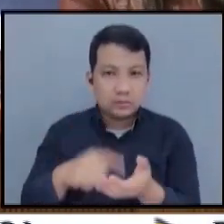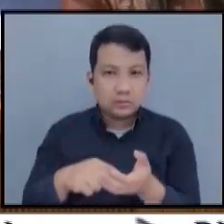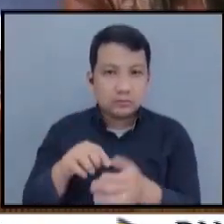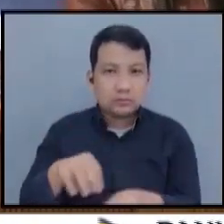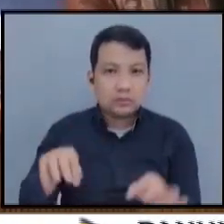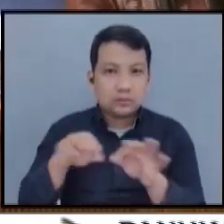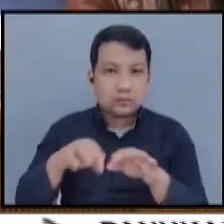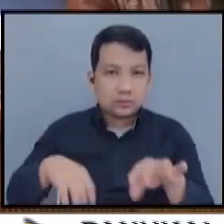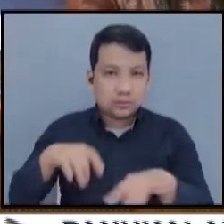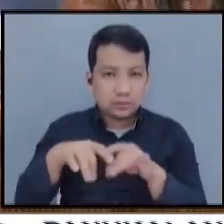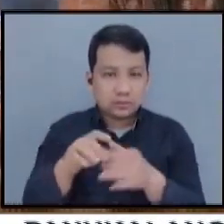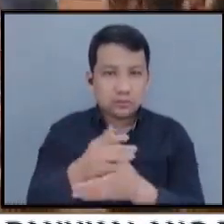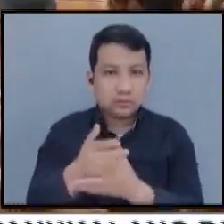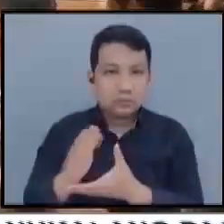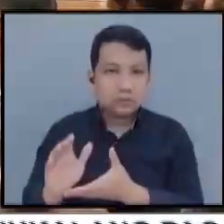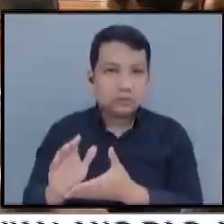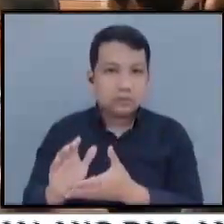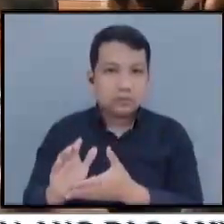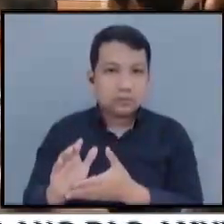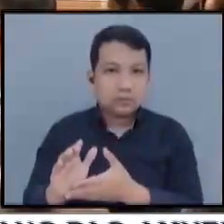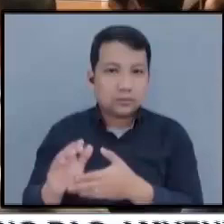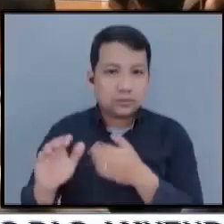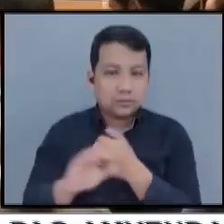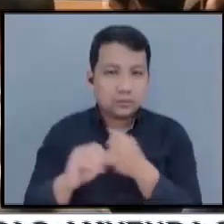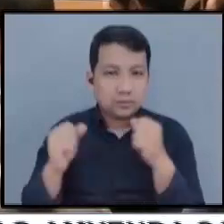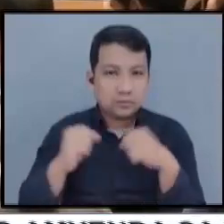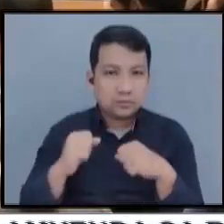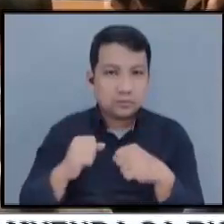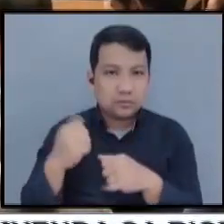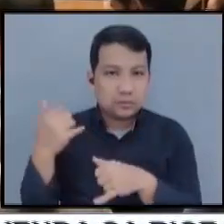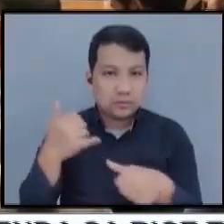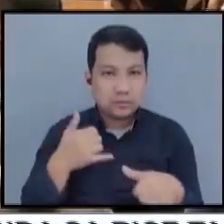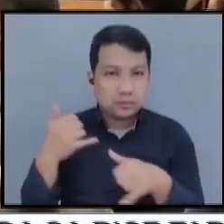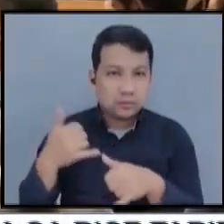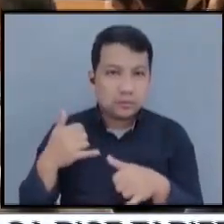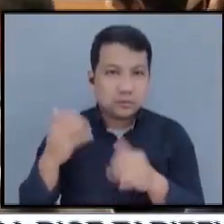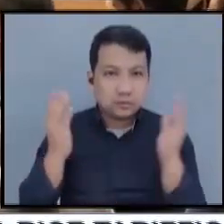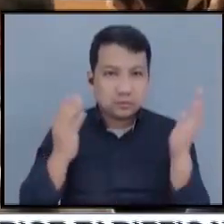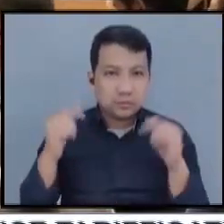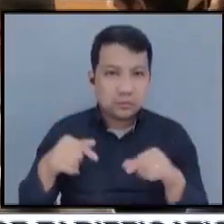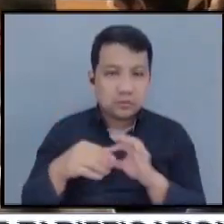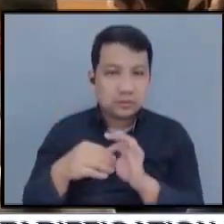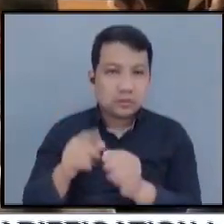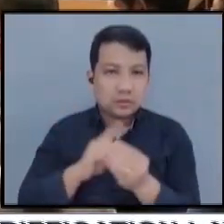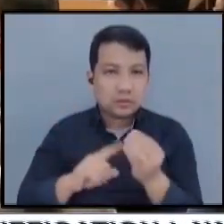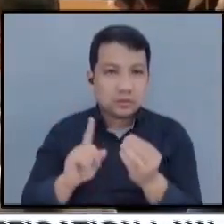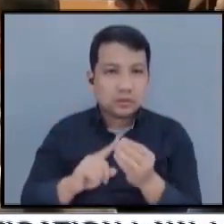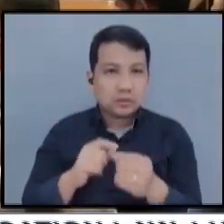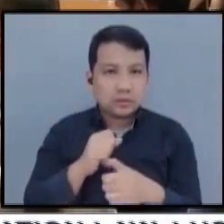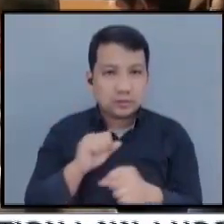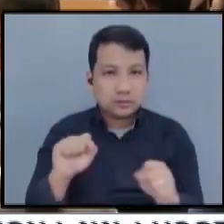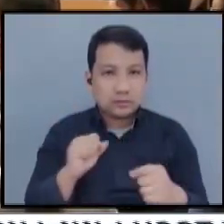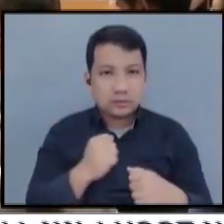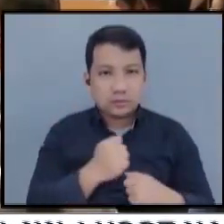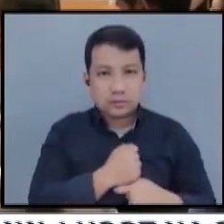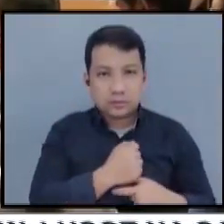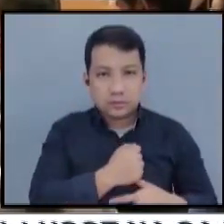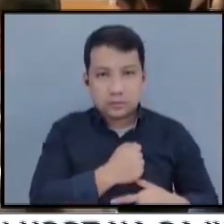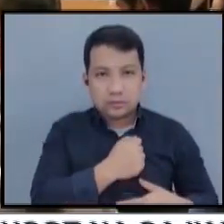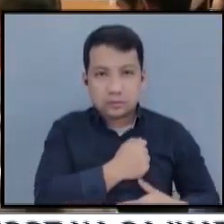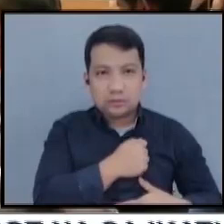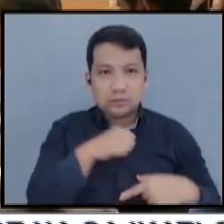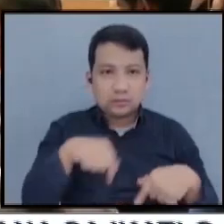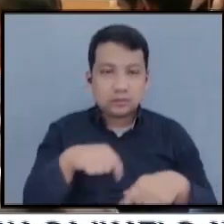of the contractual employees, janitorial services, and security personnel. Most especially the